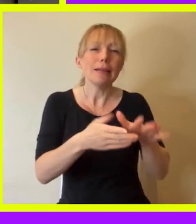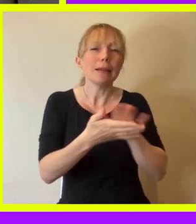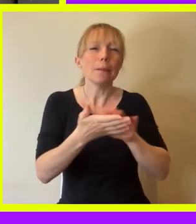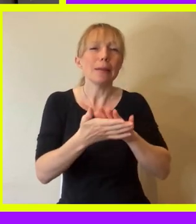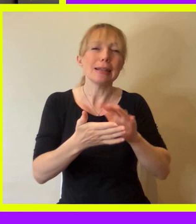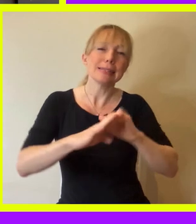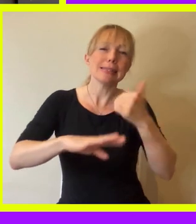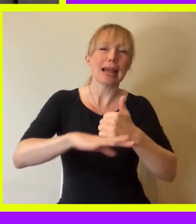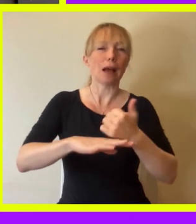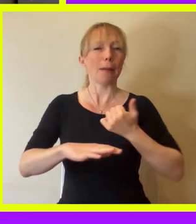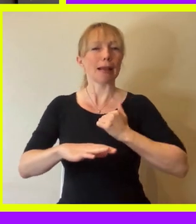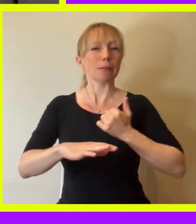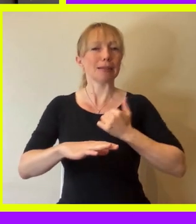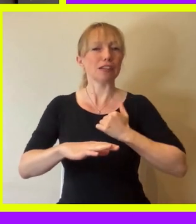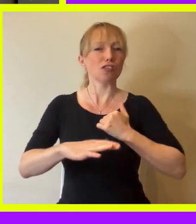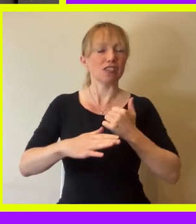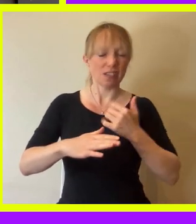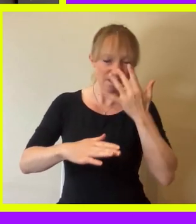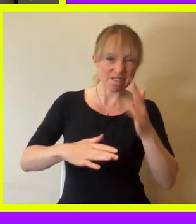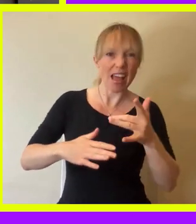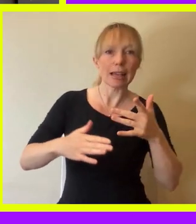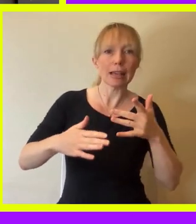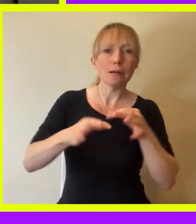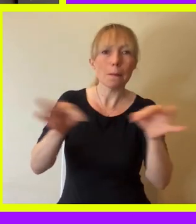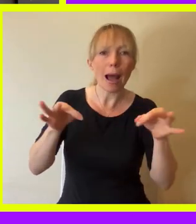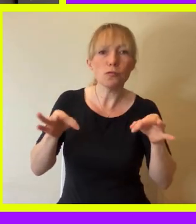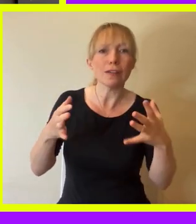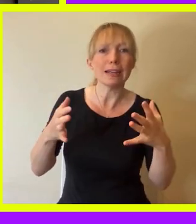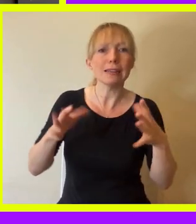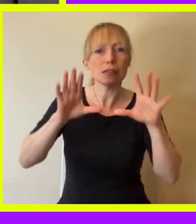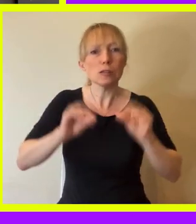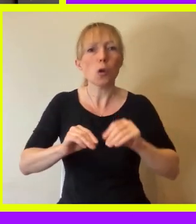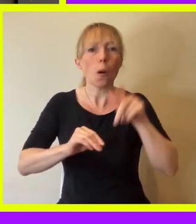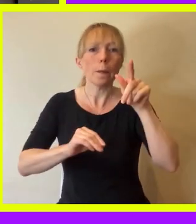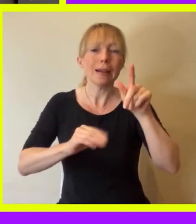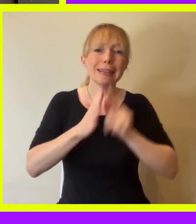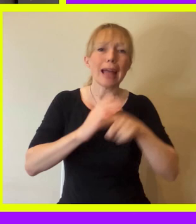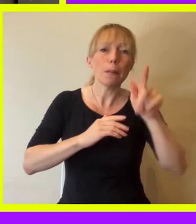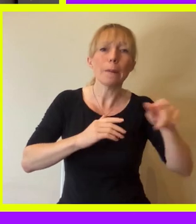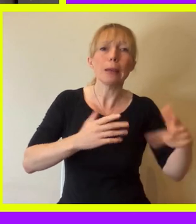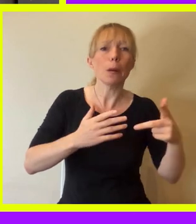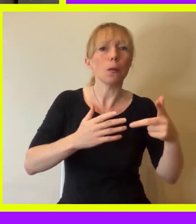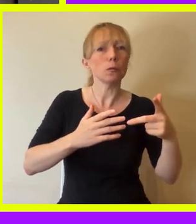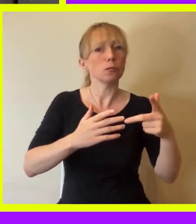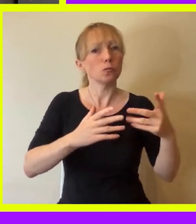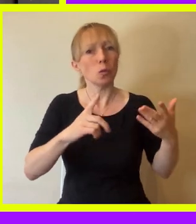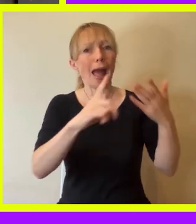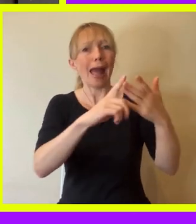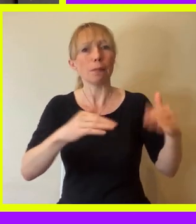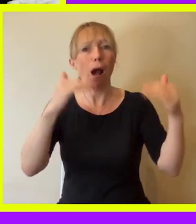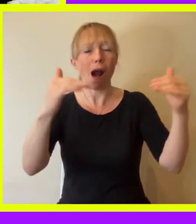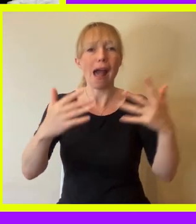fake boundaries that inhibits disabled people's ambitions and non-disabled people's expectations of what disabled people can